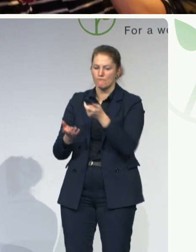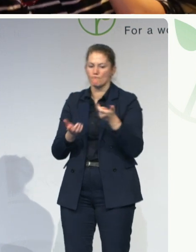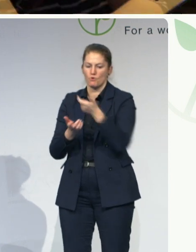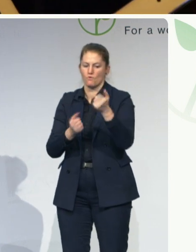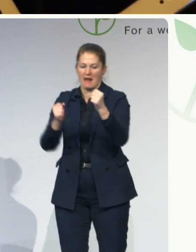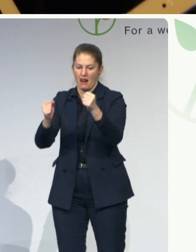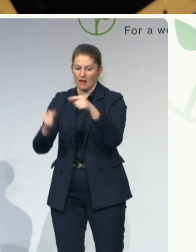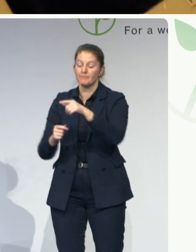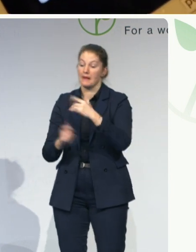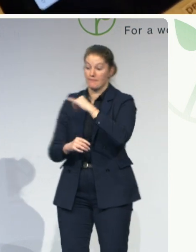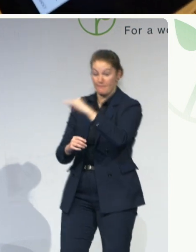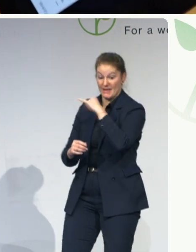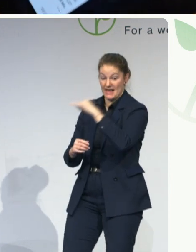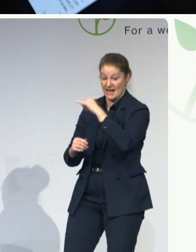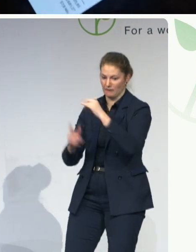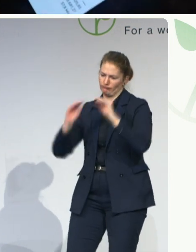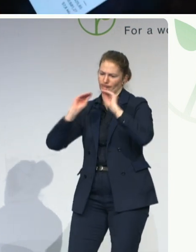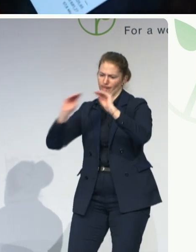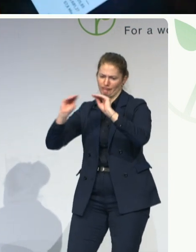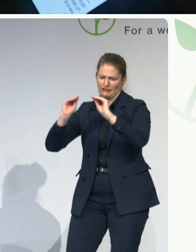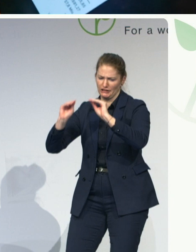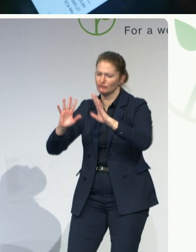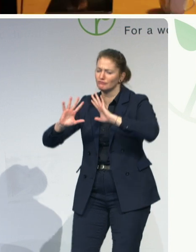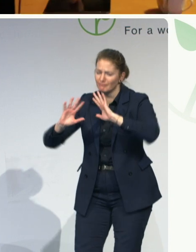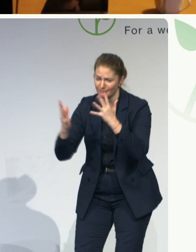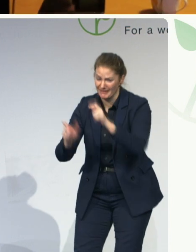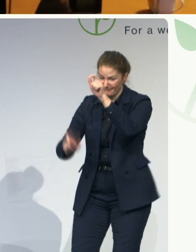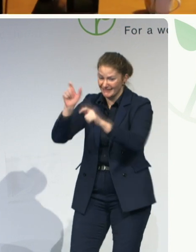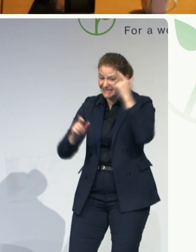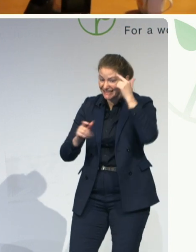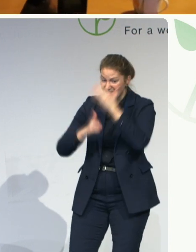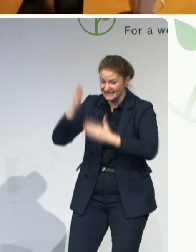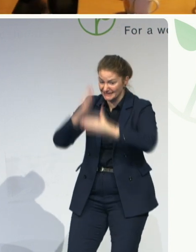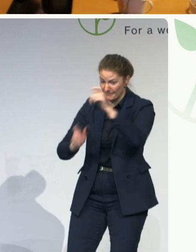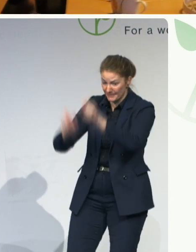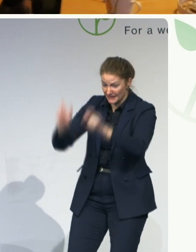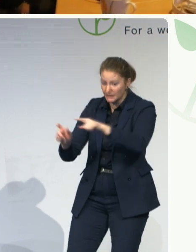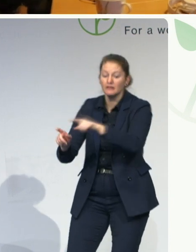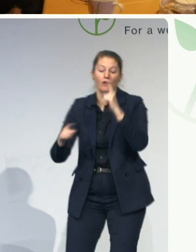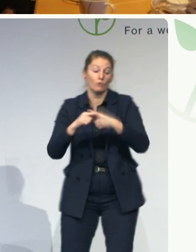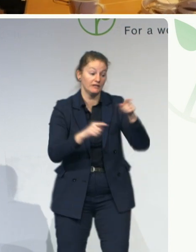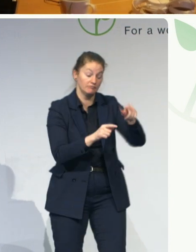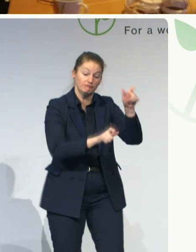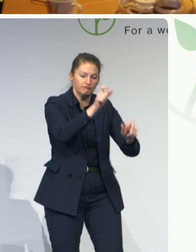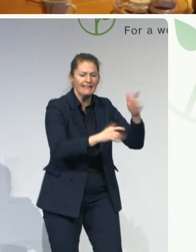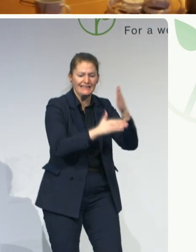disability teach other persons with disabilities and senior citizens on how to use digital